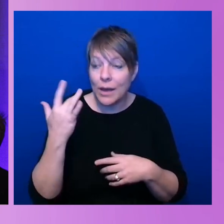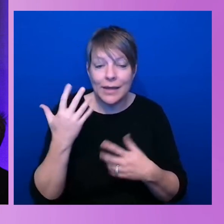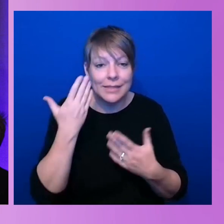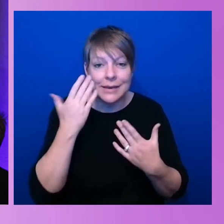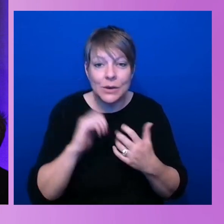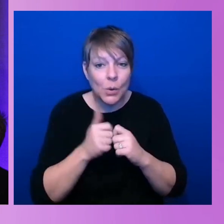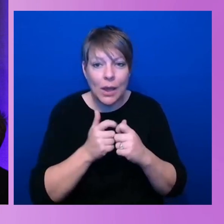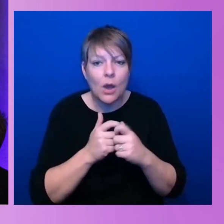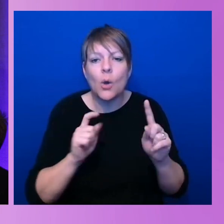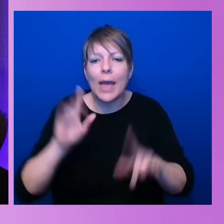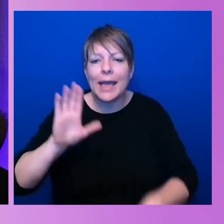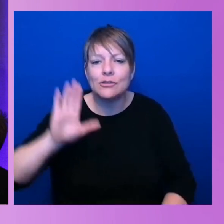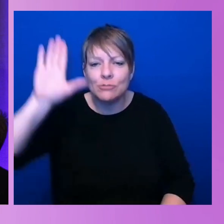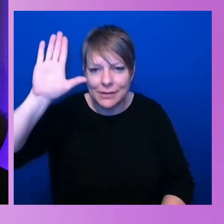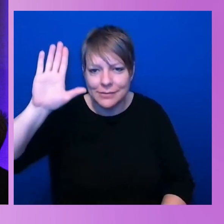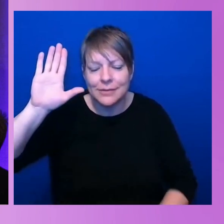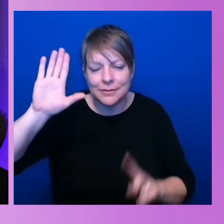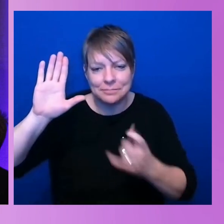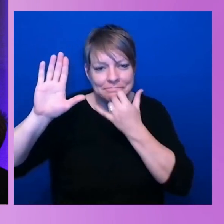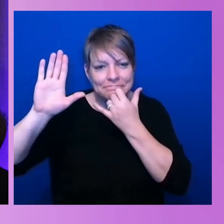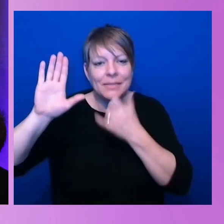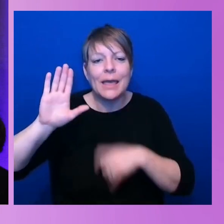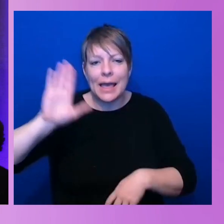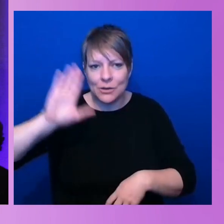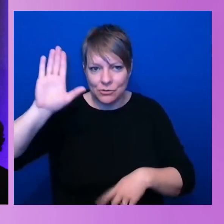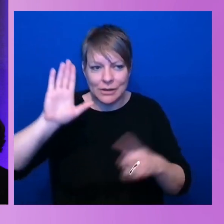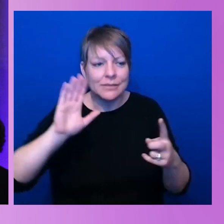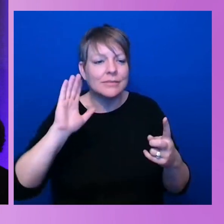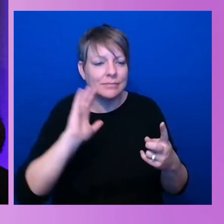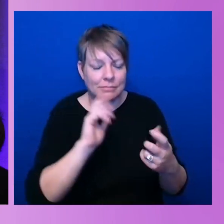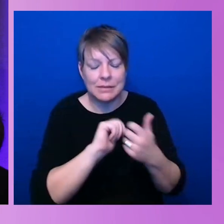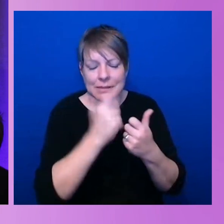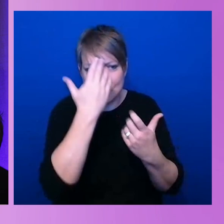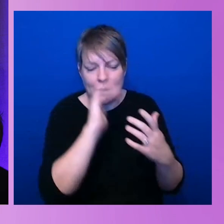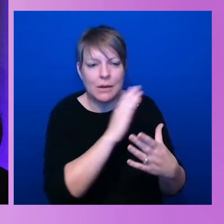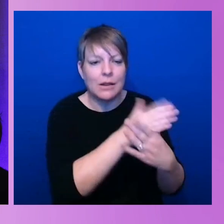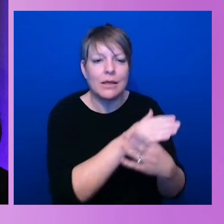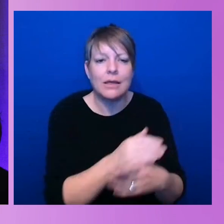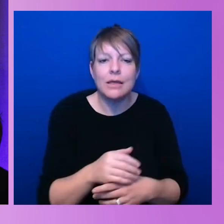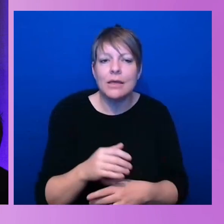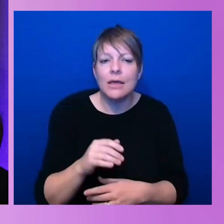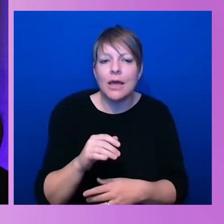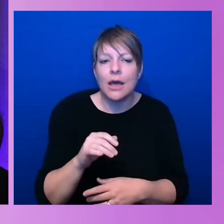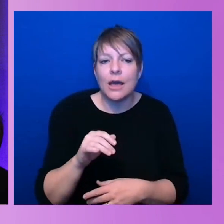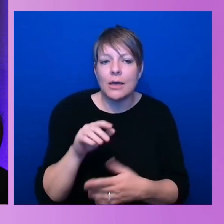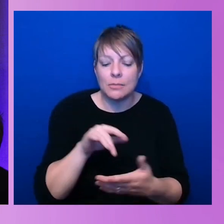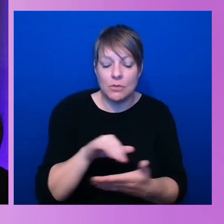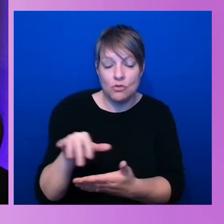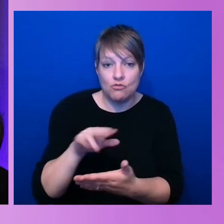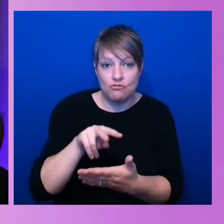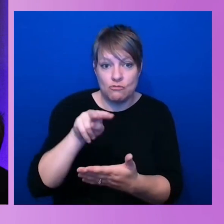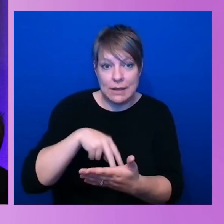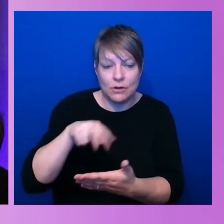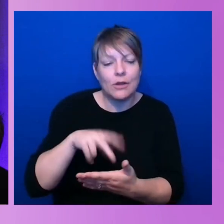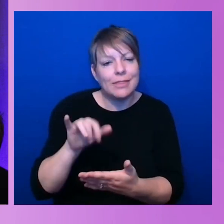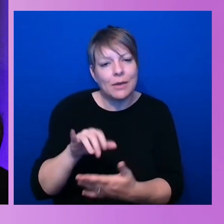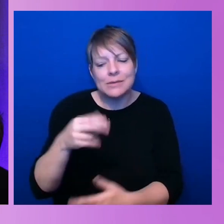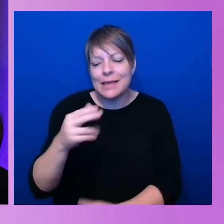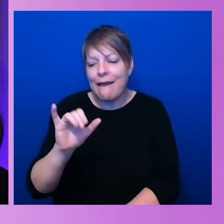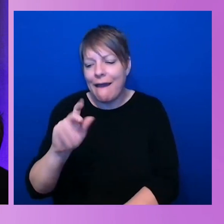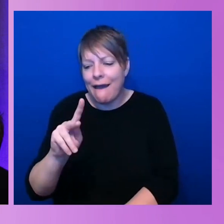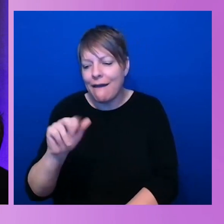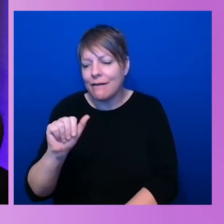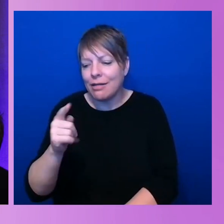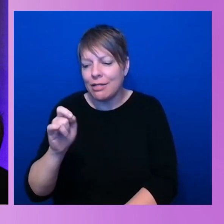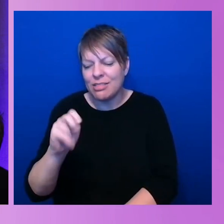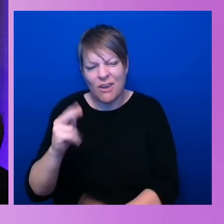immersive reader? Anyone heard of immersive reader? That was a hackathon project focused on dyslexia, which is part of the neurodiverse